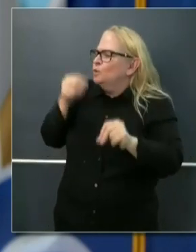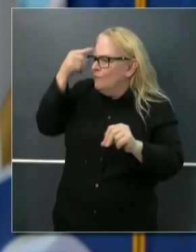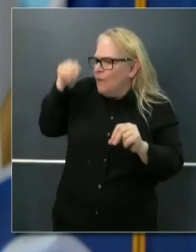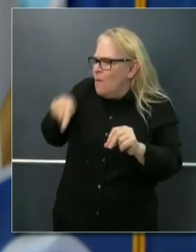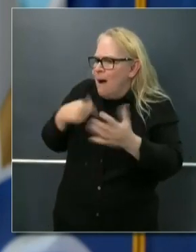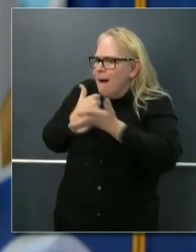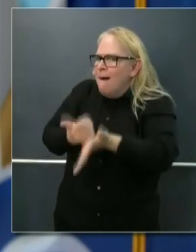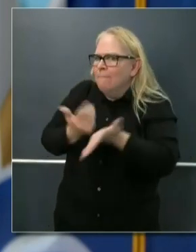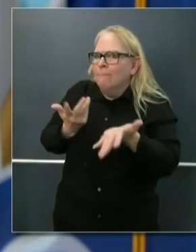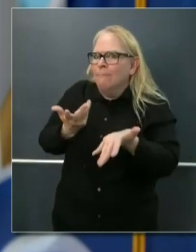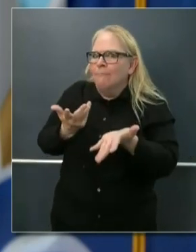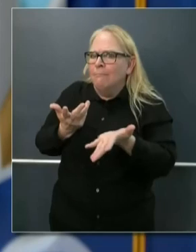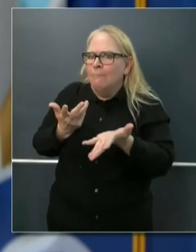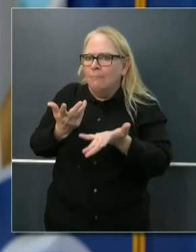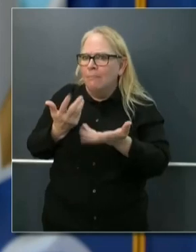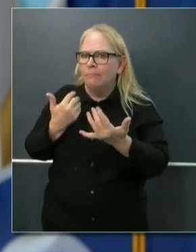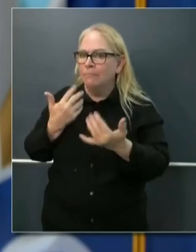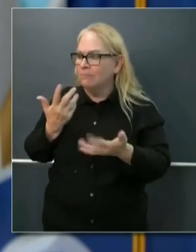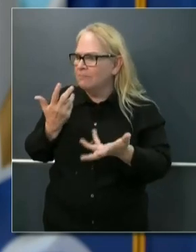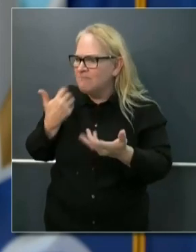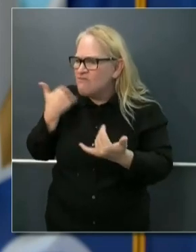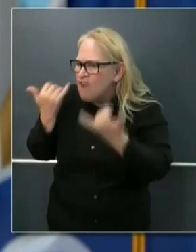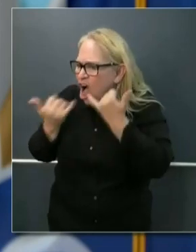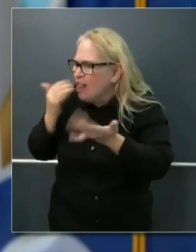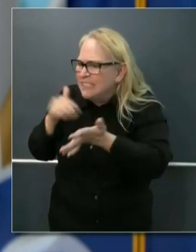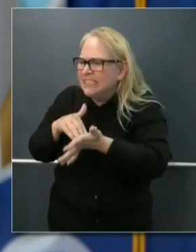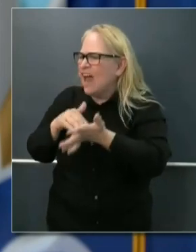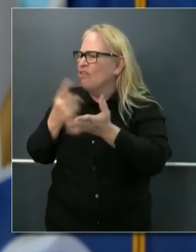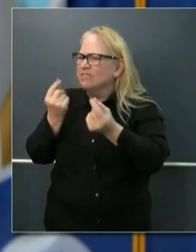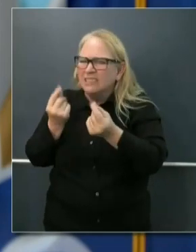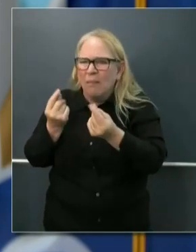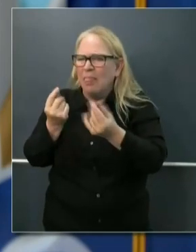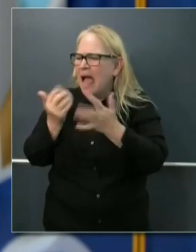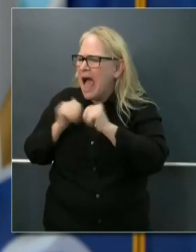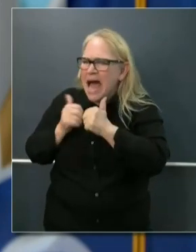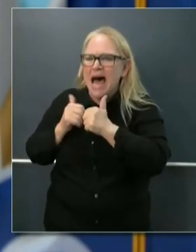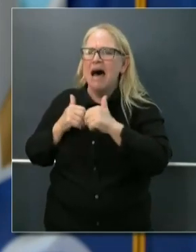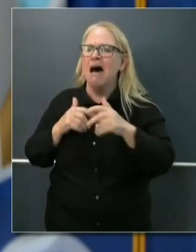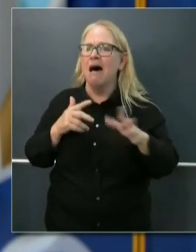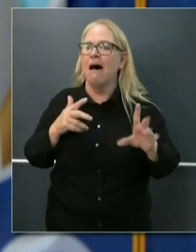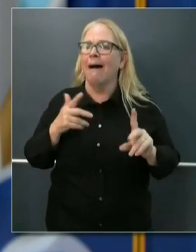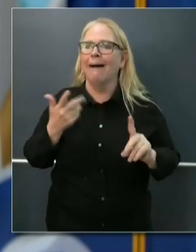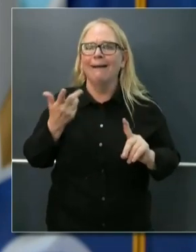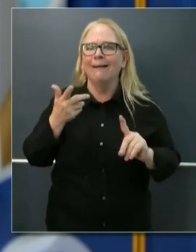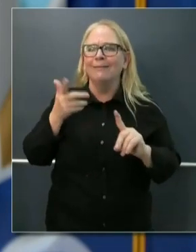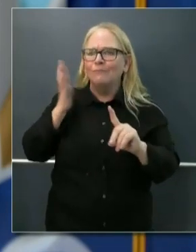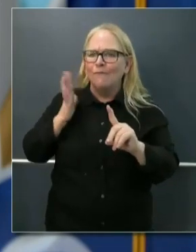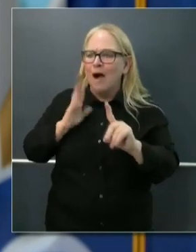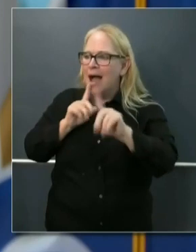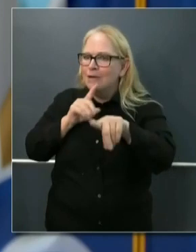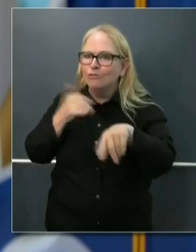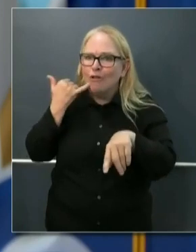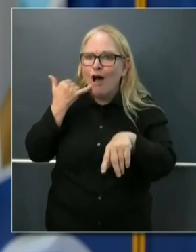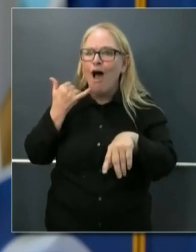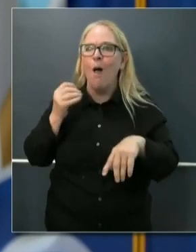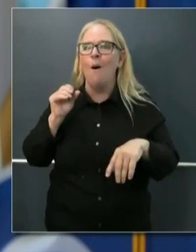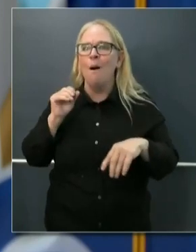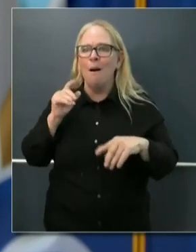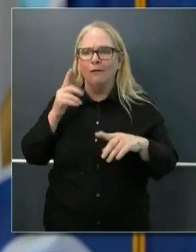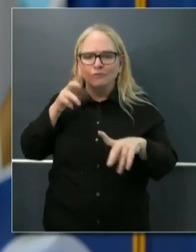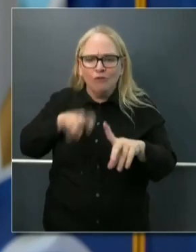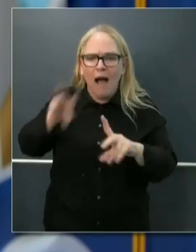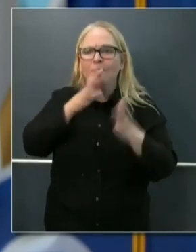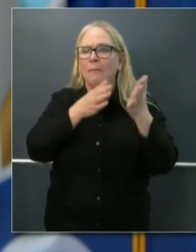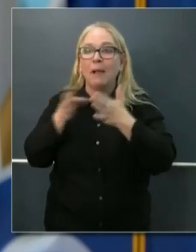center takers, the folks that are on the lines, usually dealing with an overwhelming volume of calls about travel plans.